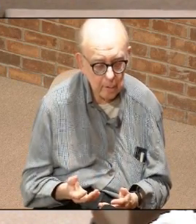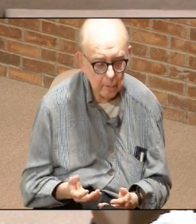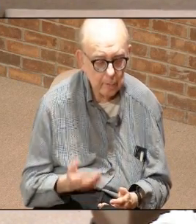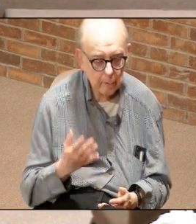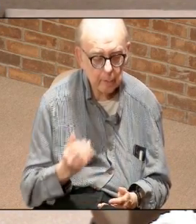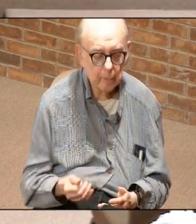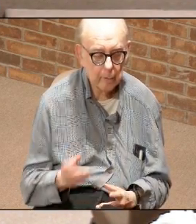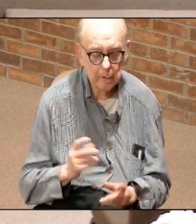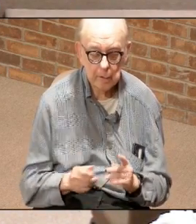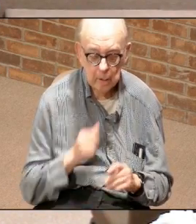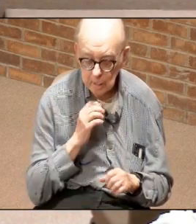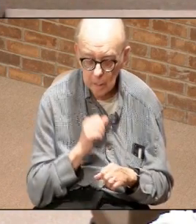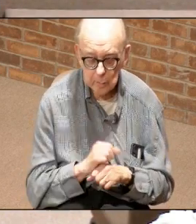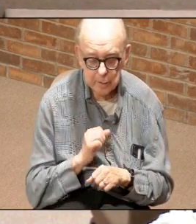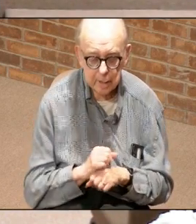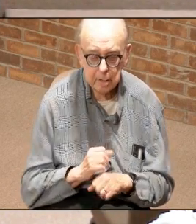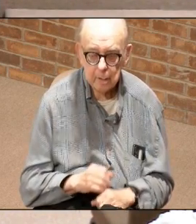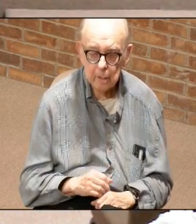That's why people aren't working.